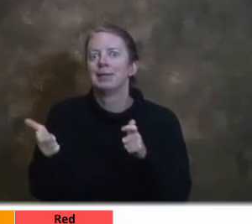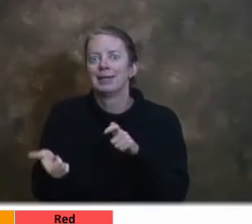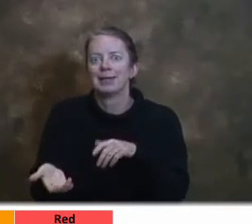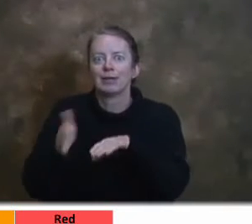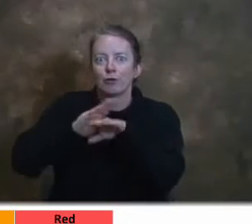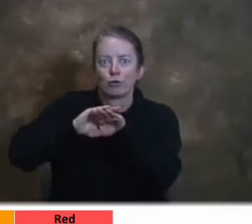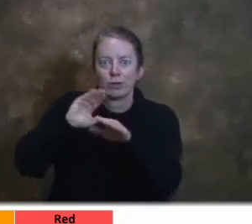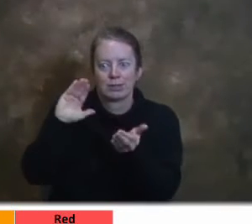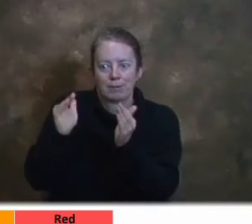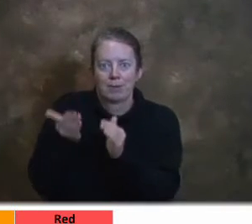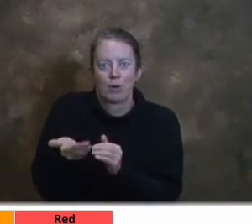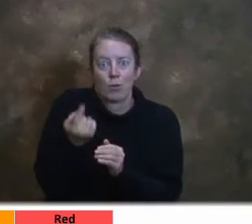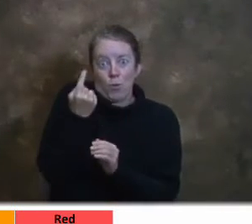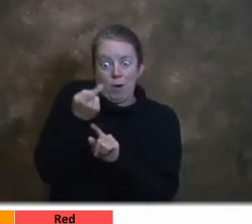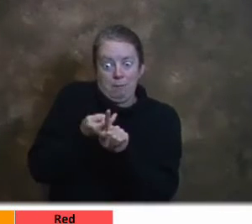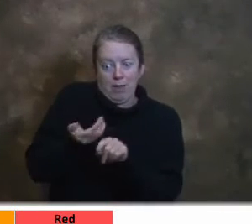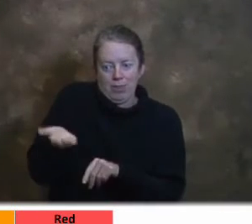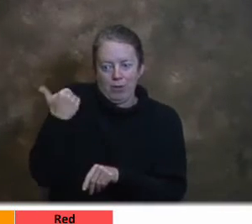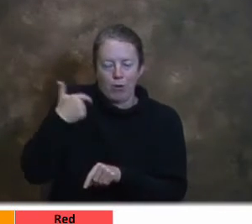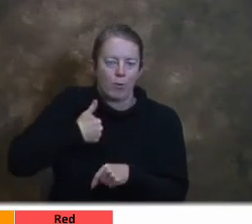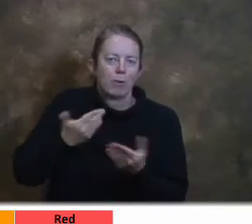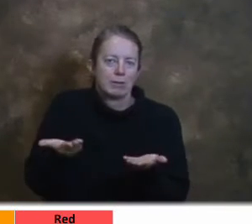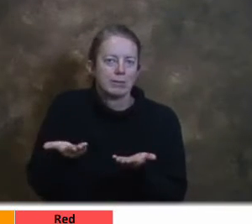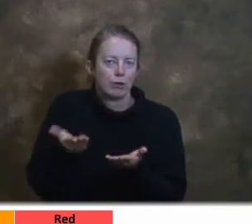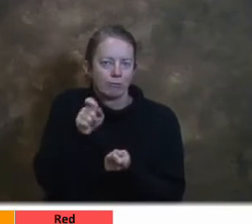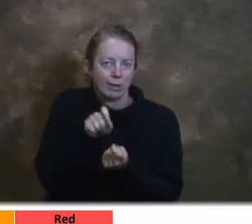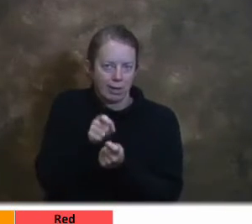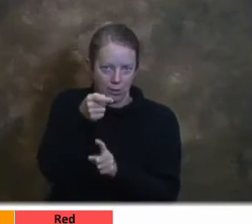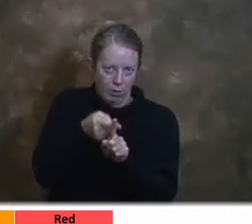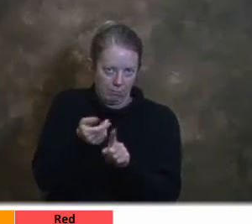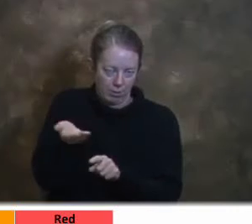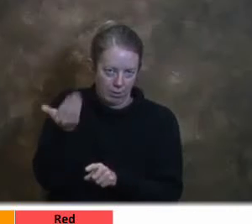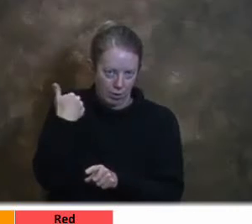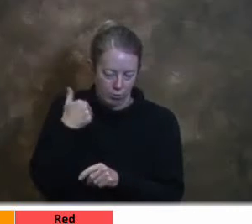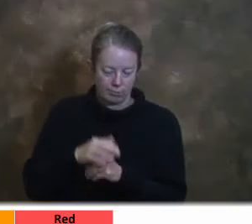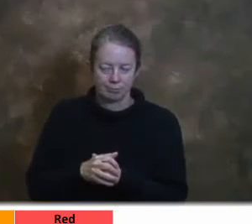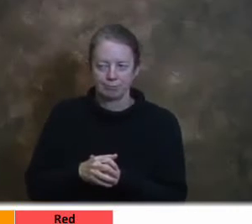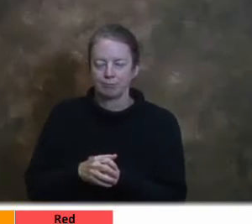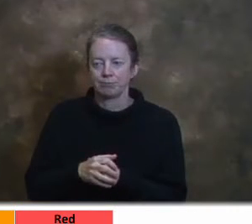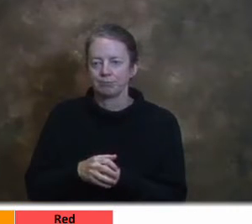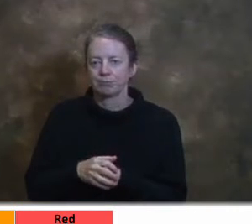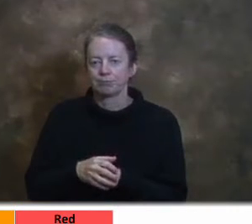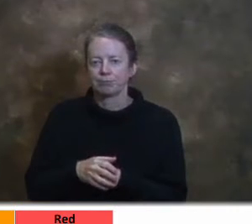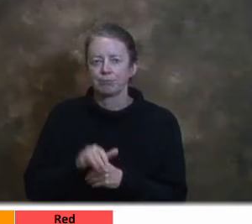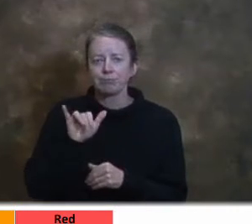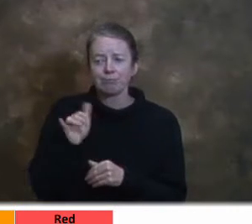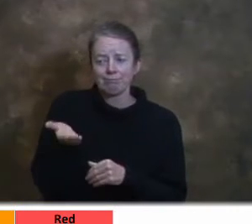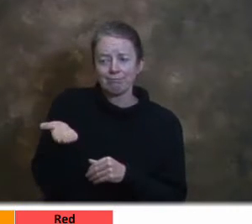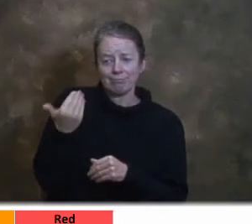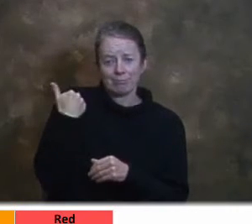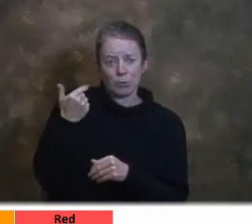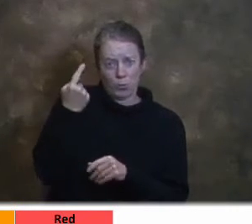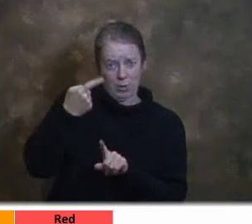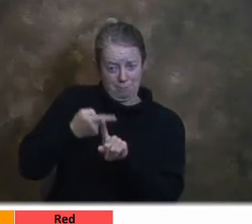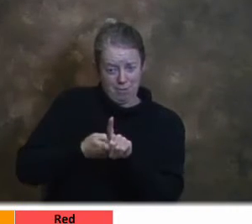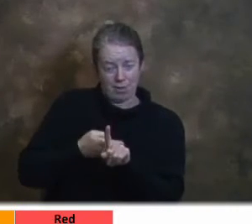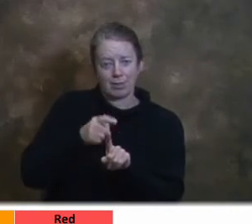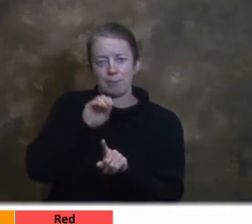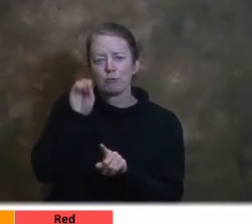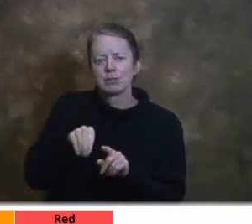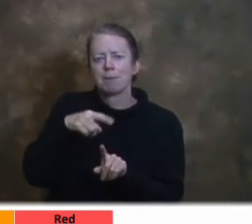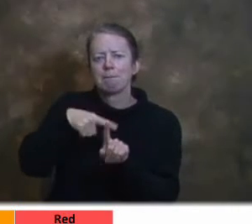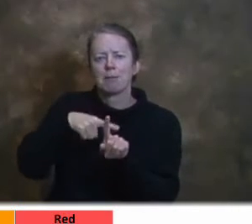month ago when I presented to you all last, when the percent positivity was about